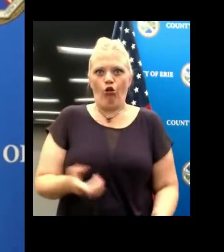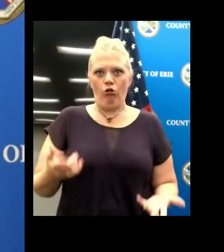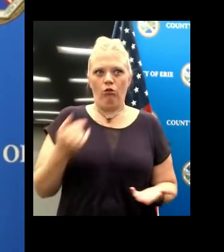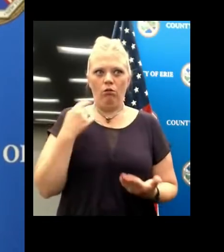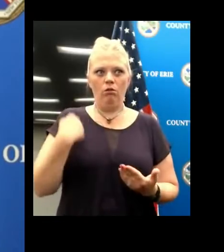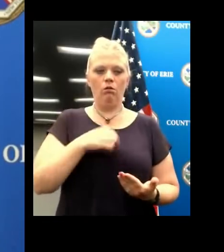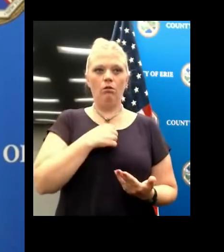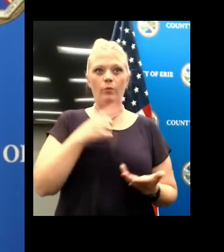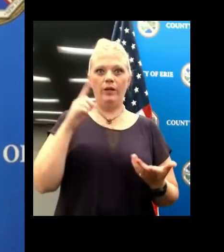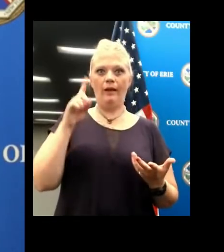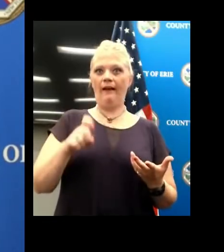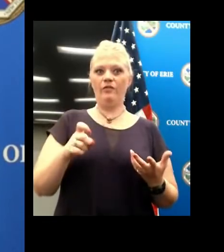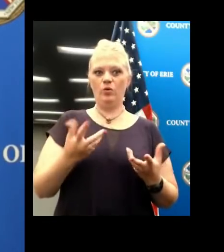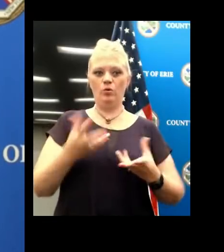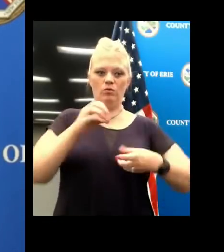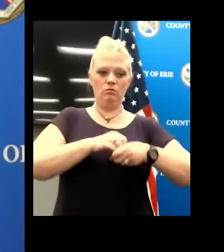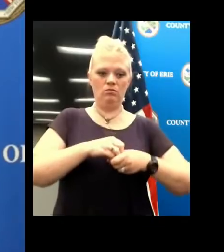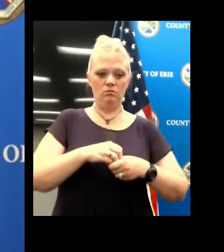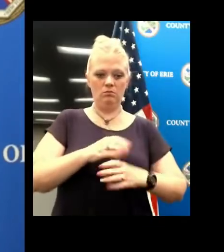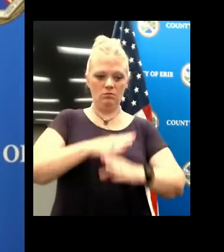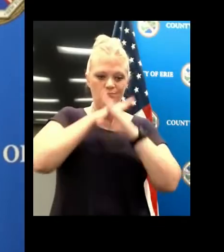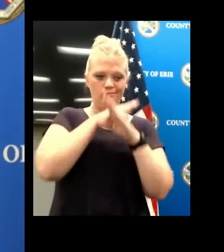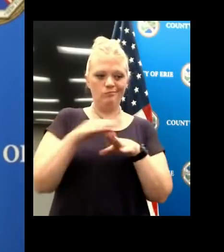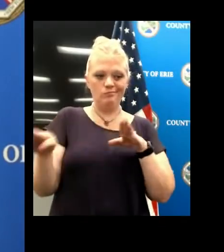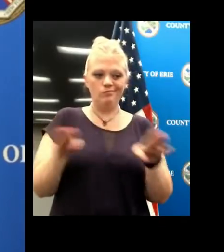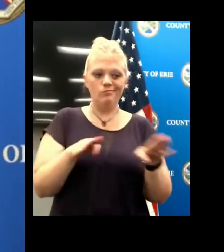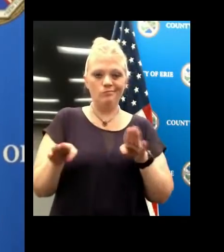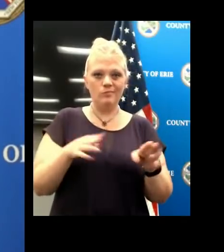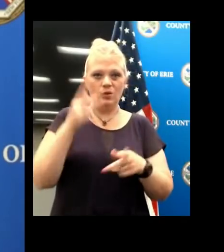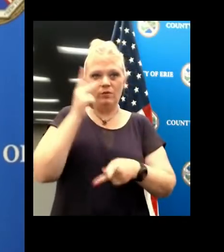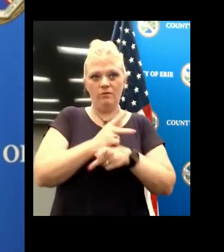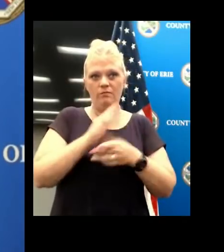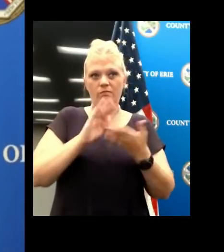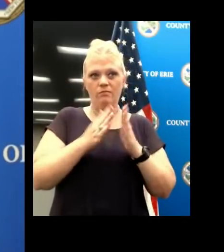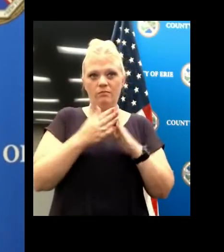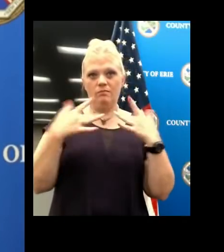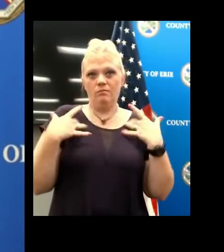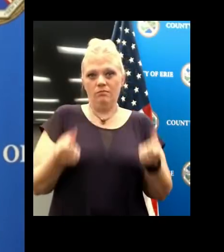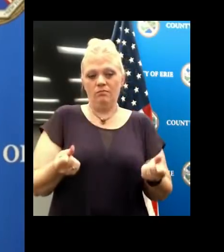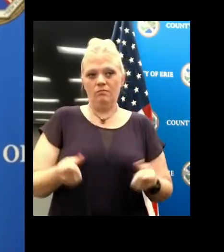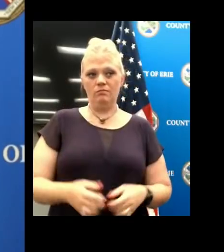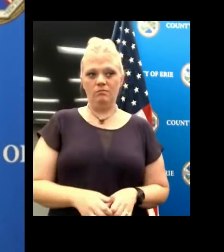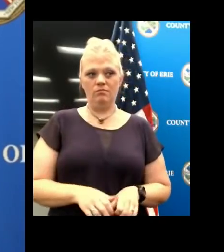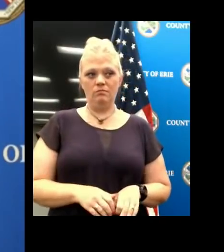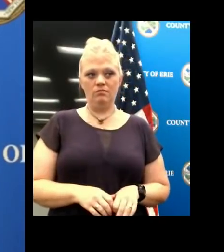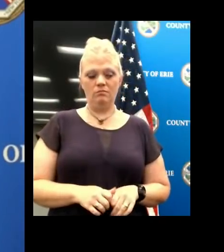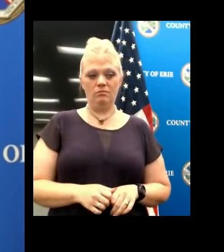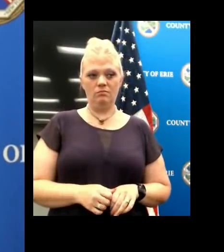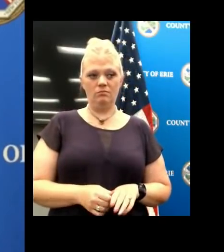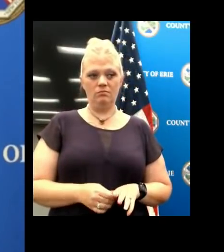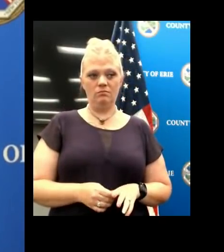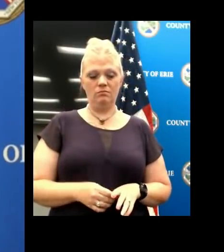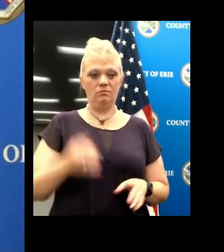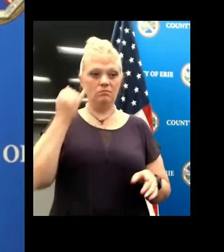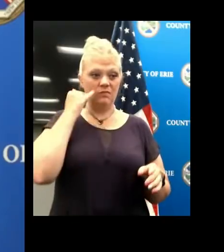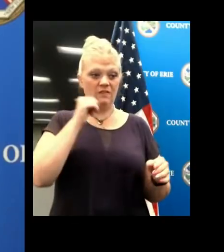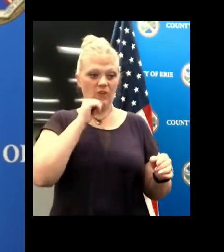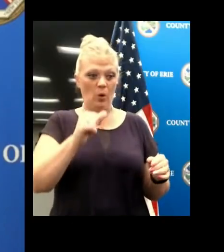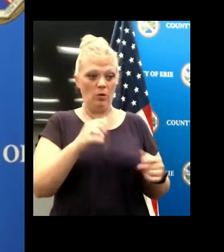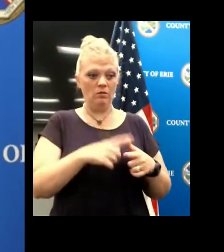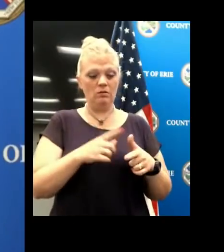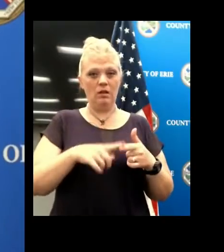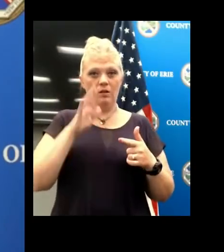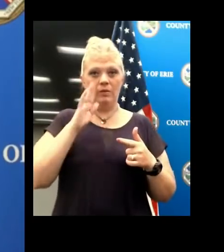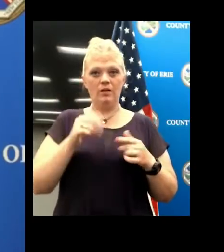have to engage in these preventive behaviors to keep our community healthy. If we don't, we're